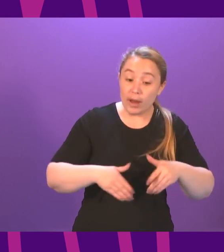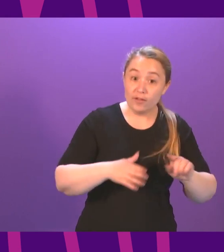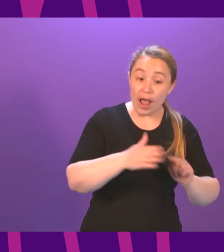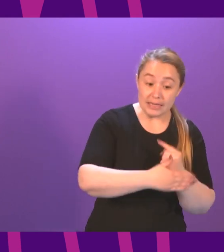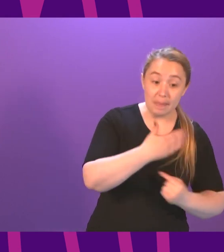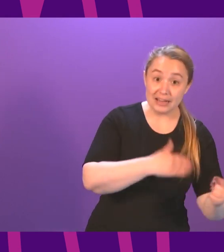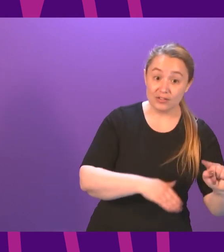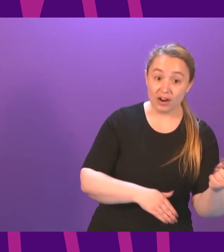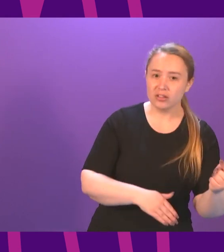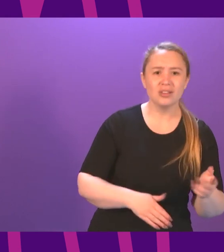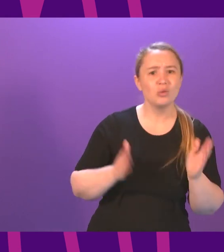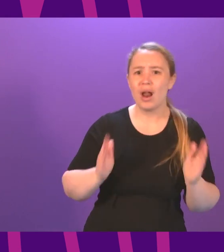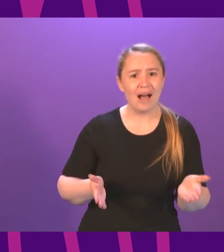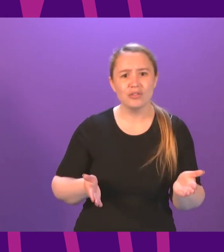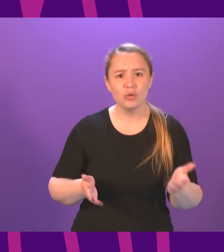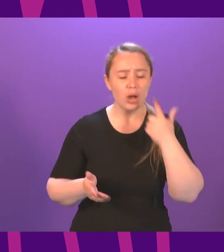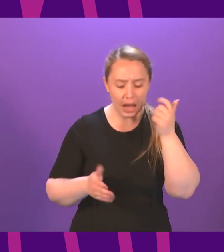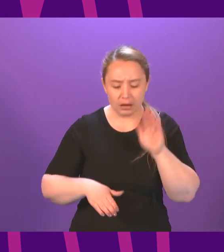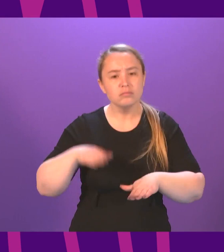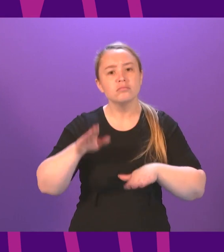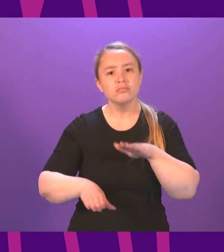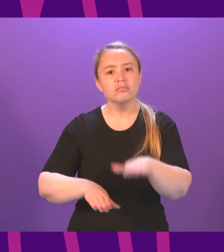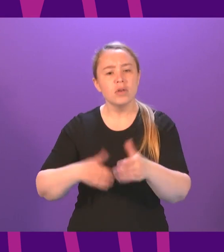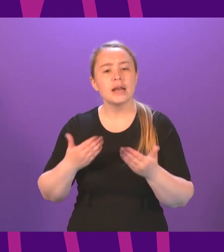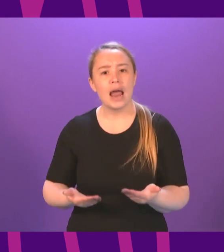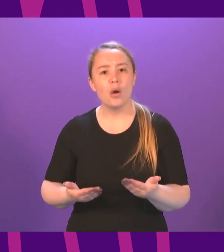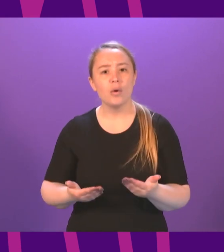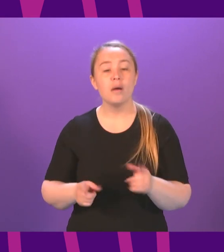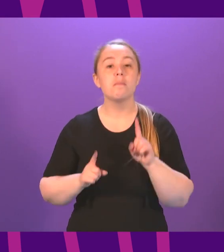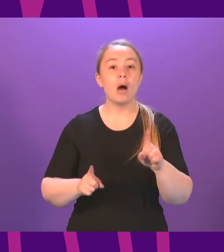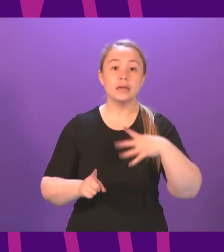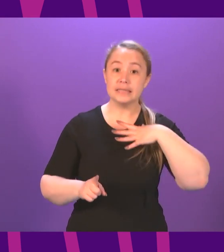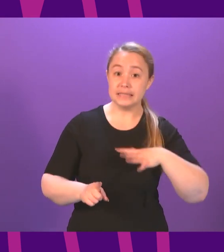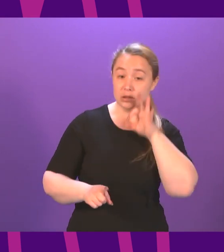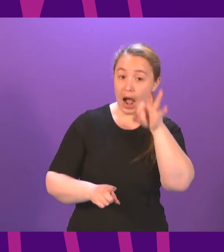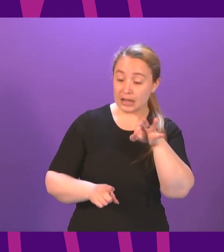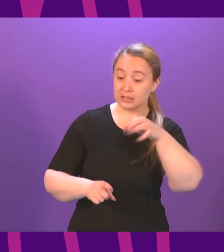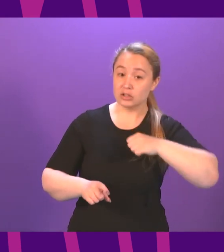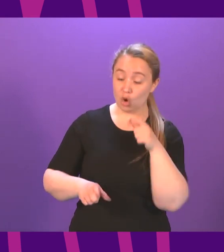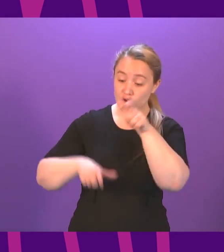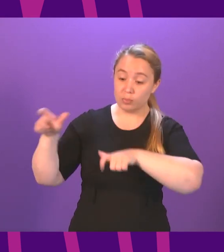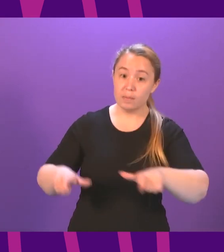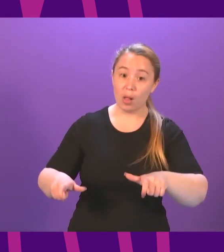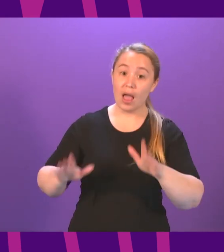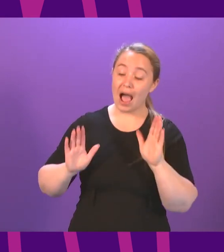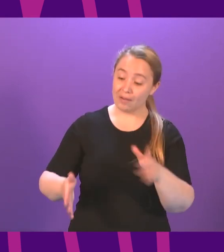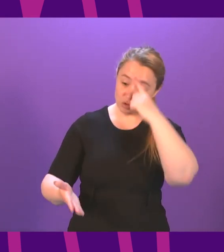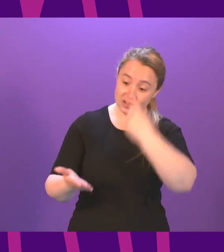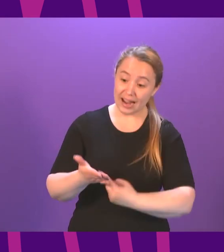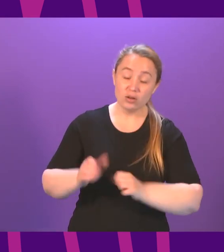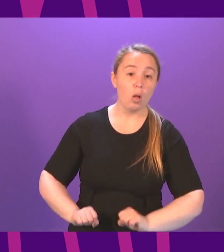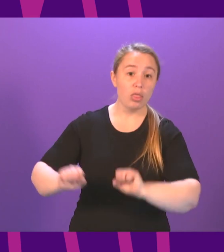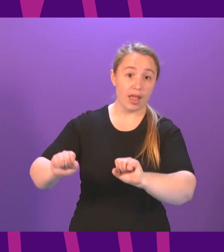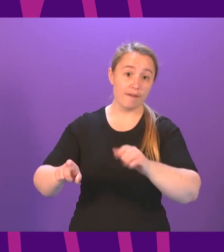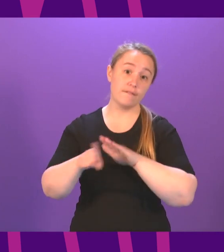But completing the necessary transformation must also involve asking the people of Scotland to choose their own future